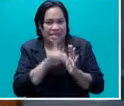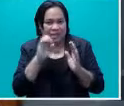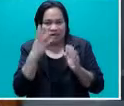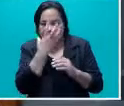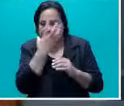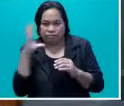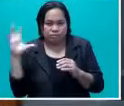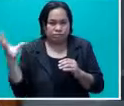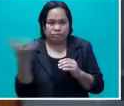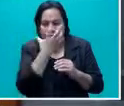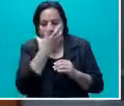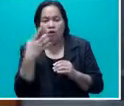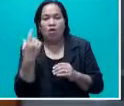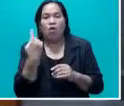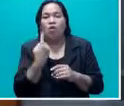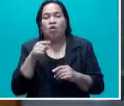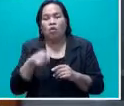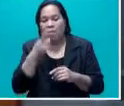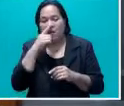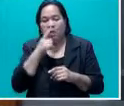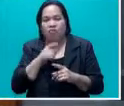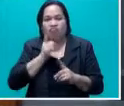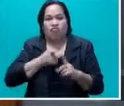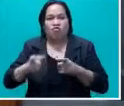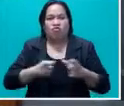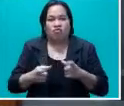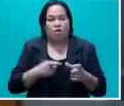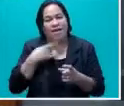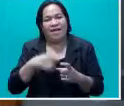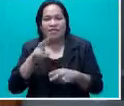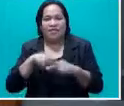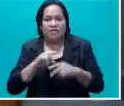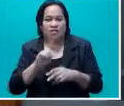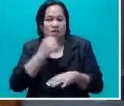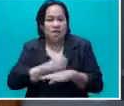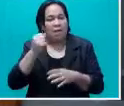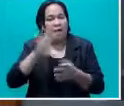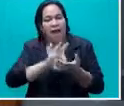in parliamentary dictatorship. And let us vote this Fiji First government out in the